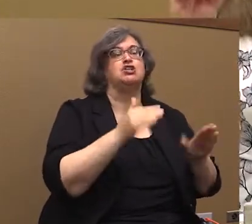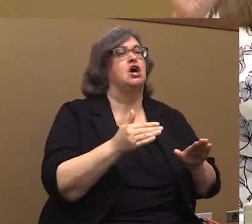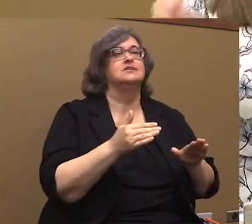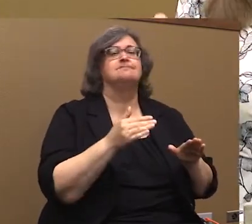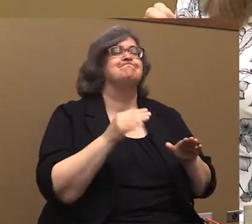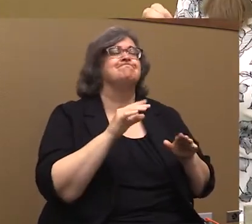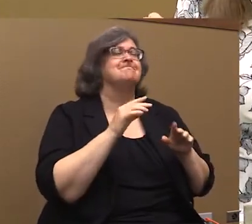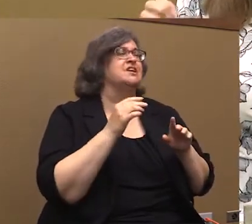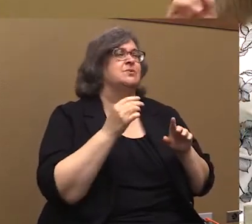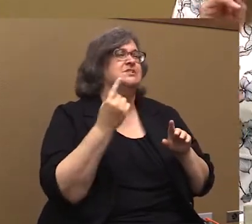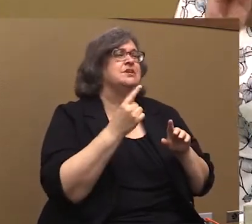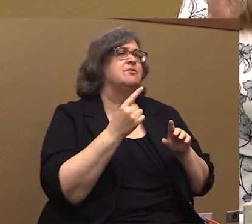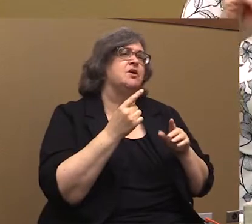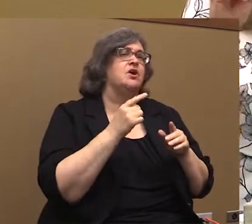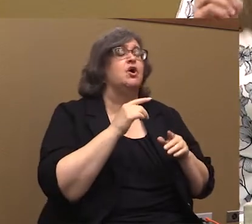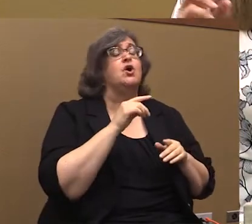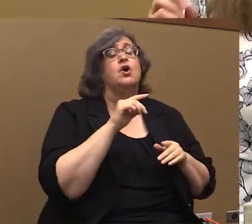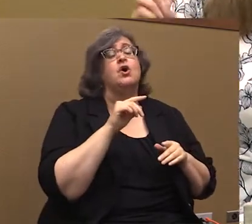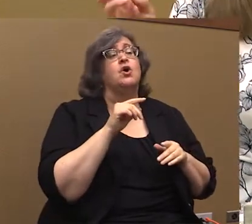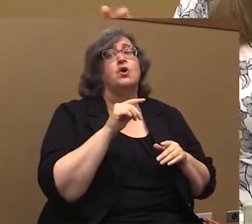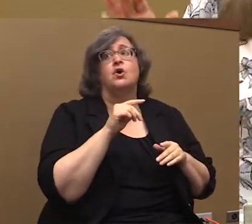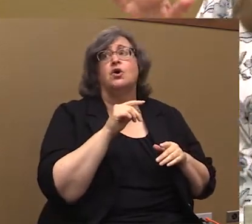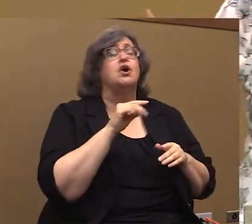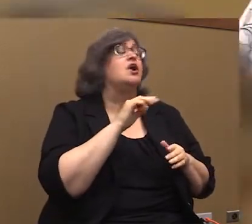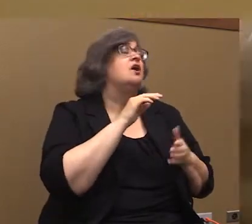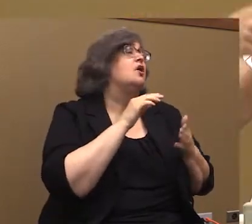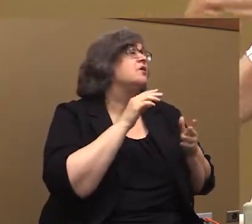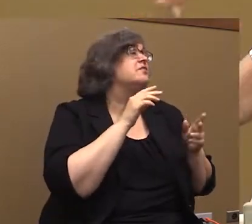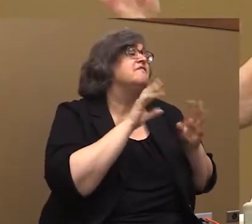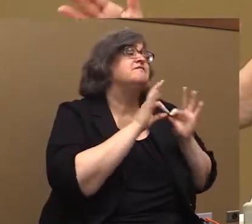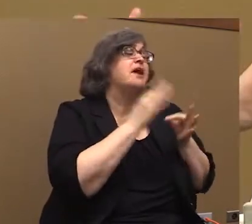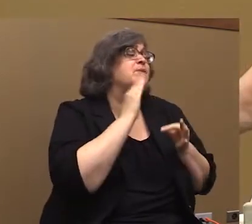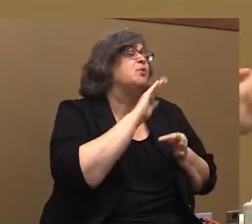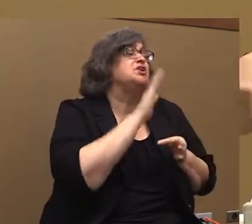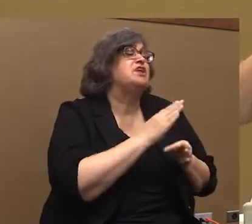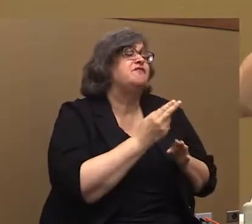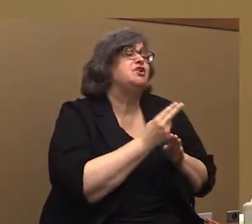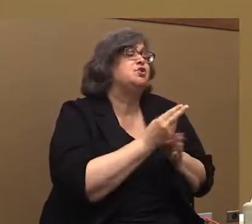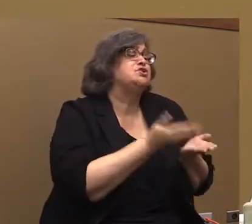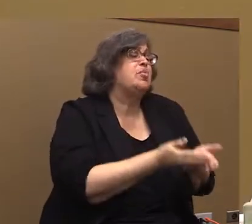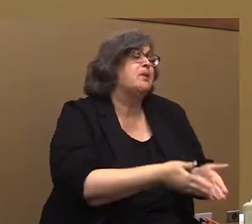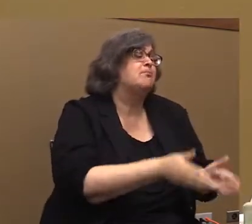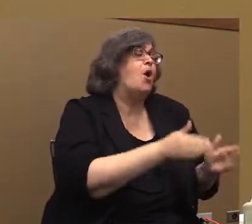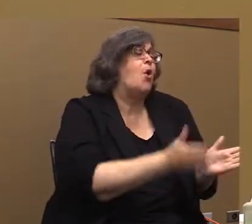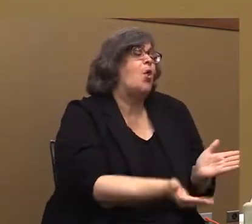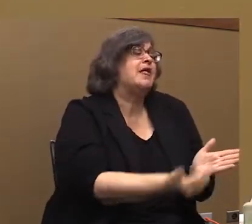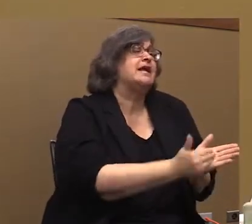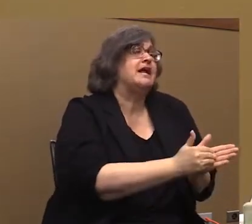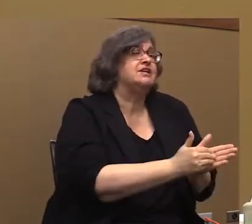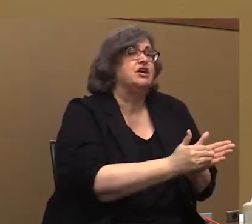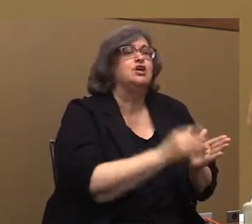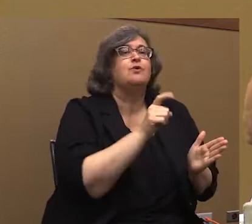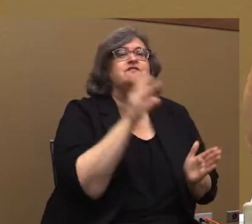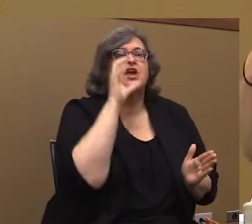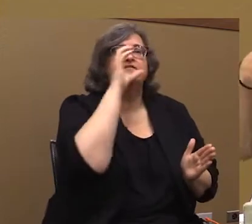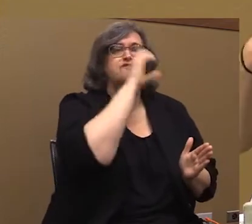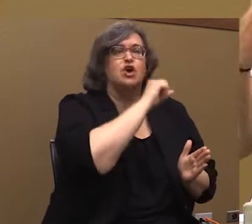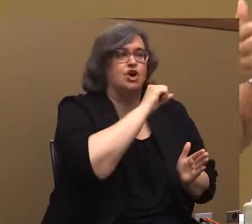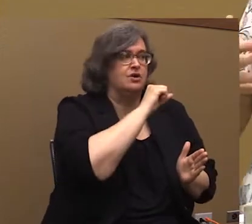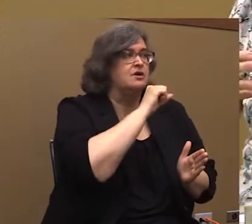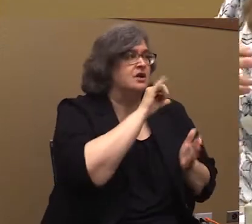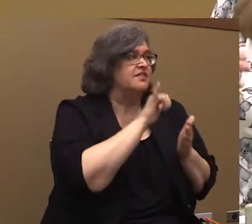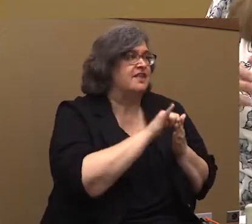that the dog died. It says something like, oh, you know, they're never going to use this bowl again, or whatever, to